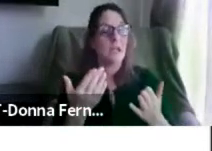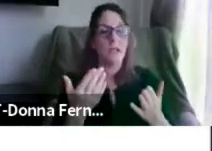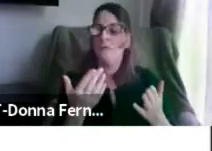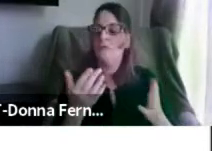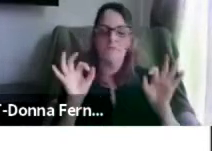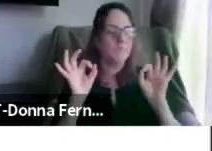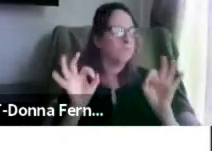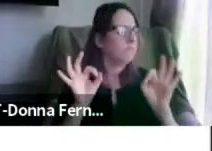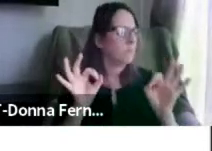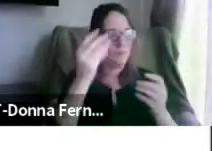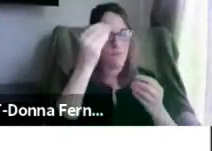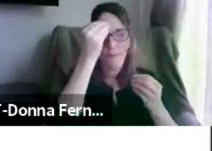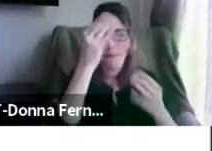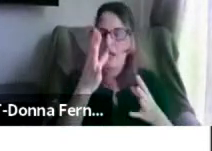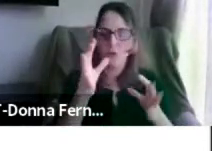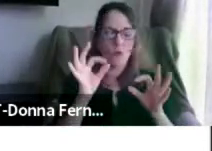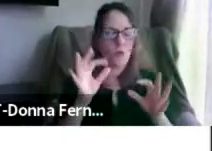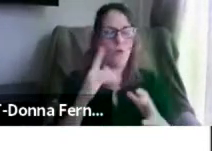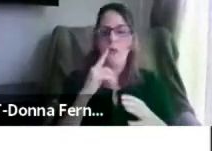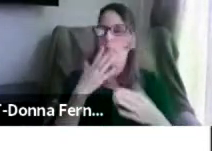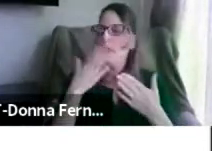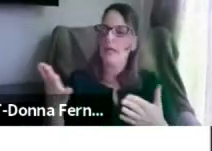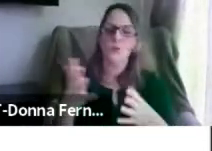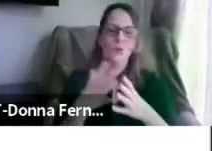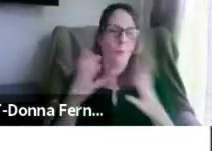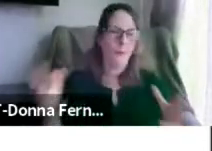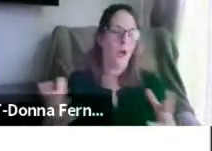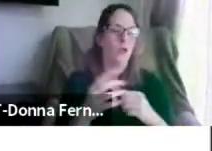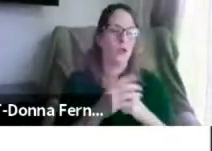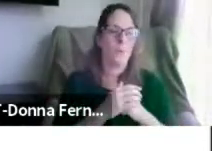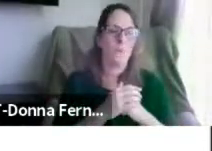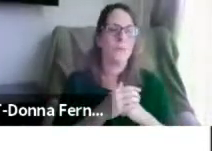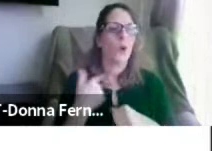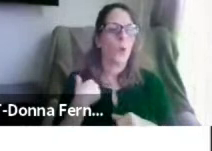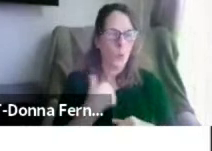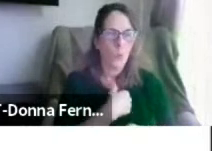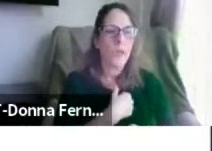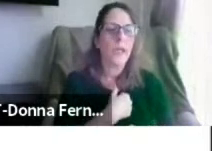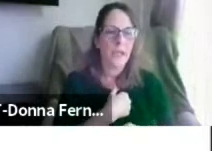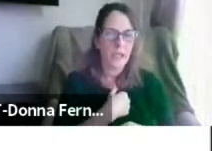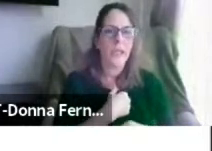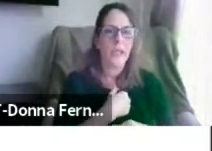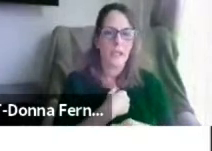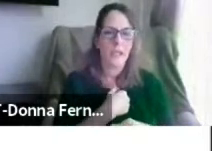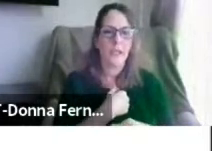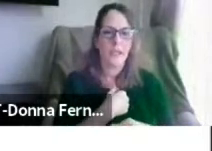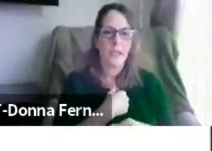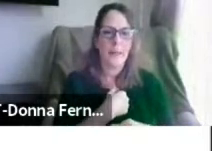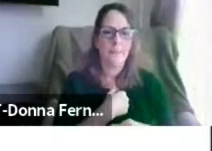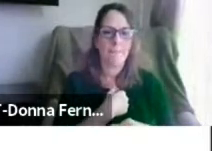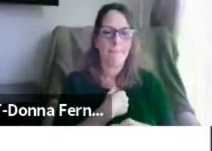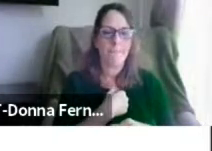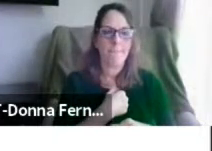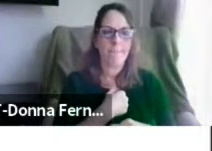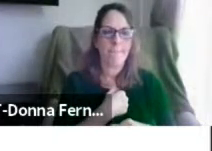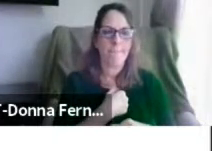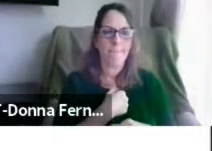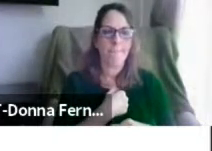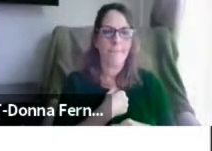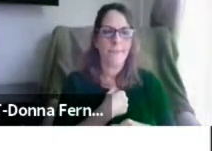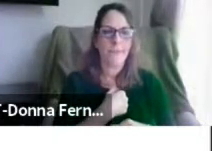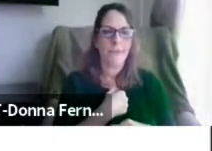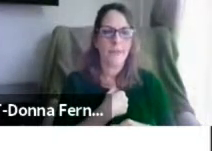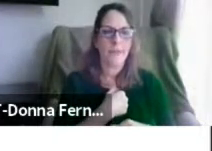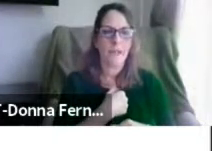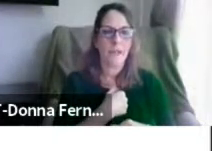Again, thank you very much. I appreciate that. Thank you. And I'll put this back up here actually. If anybody